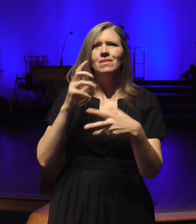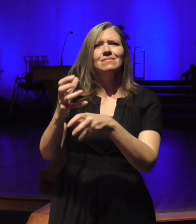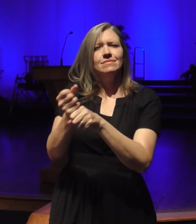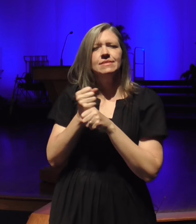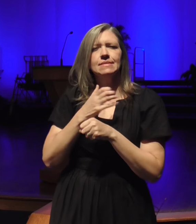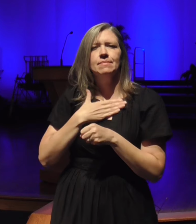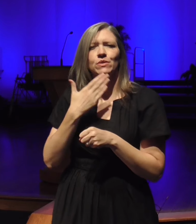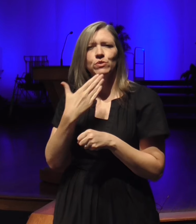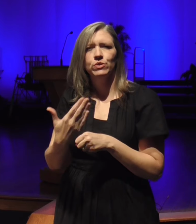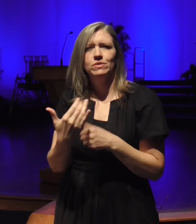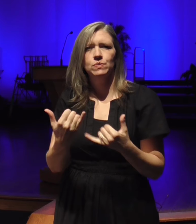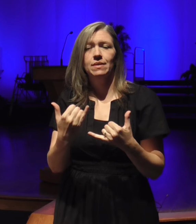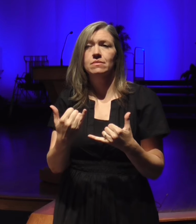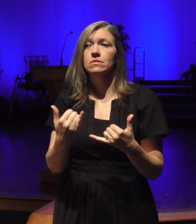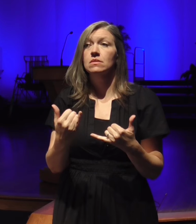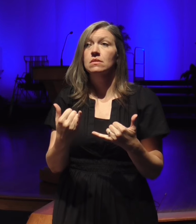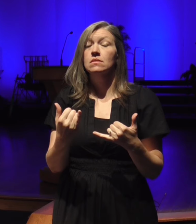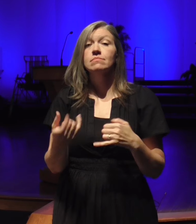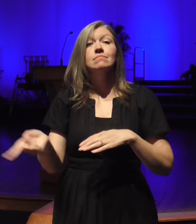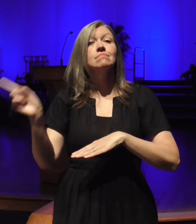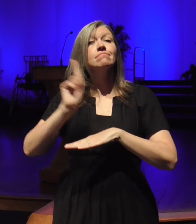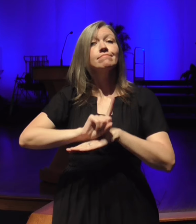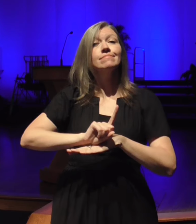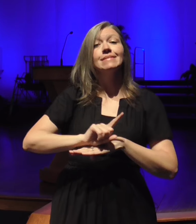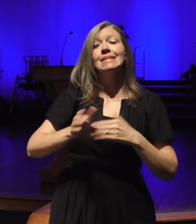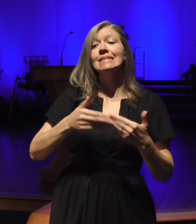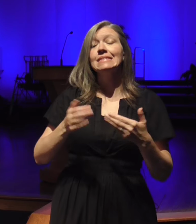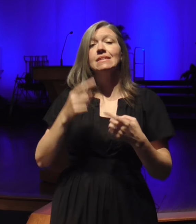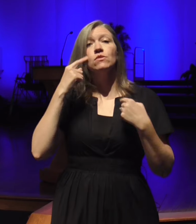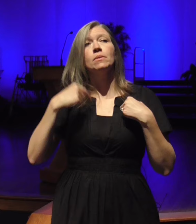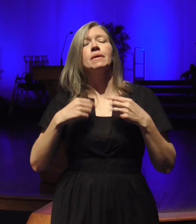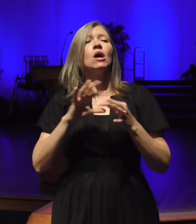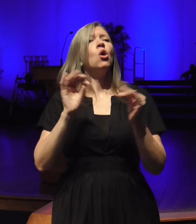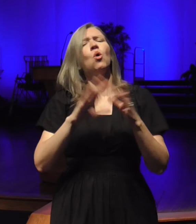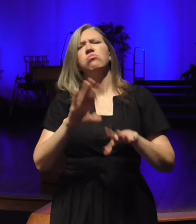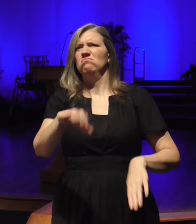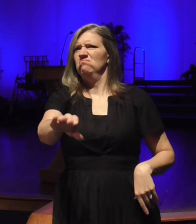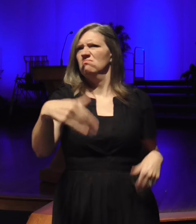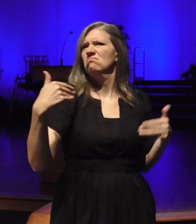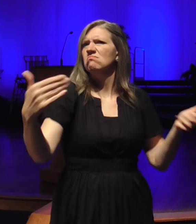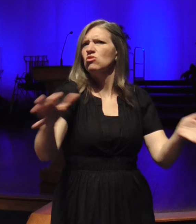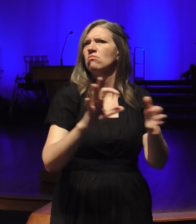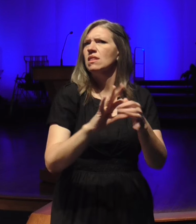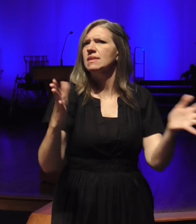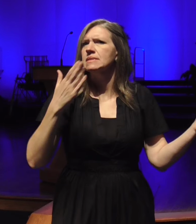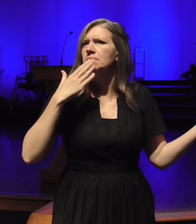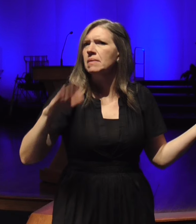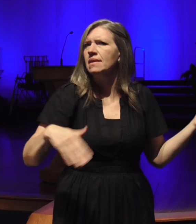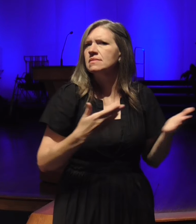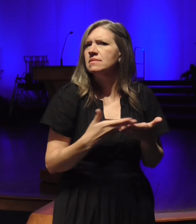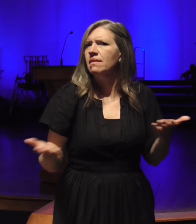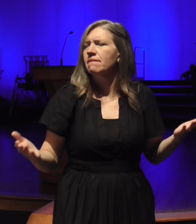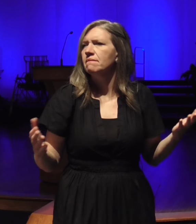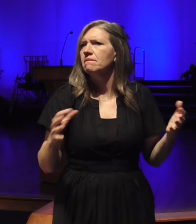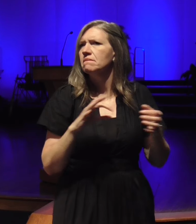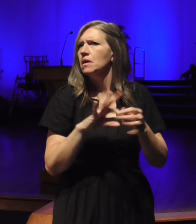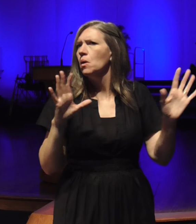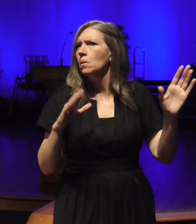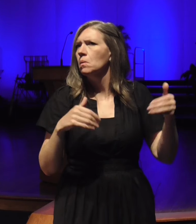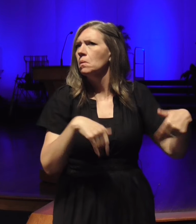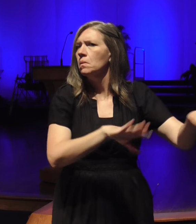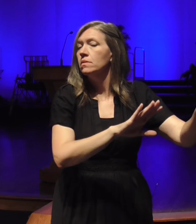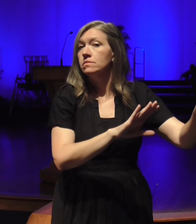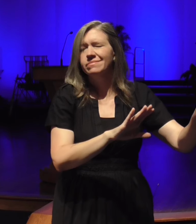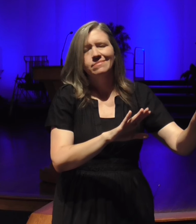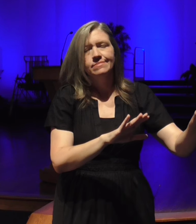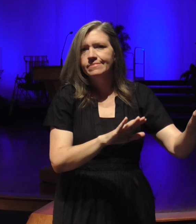What am I releasing in order to receive my good today? It'd be easy to get up in front of you here today